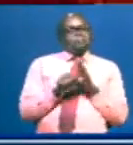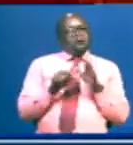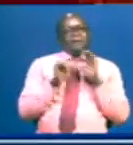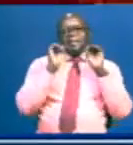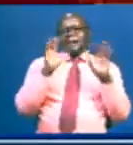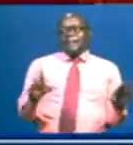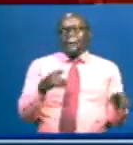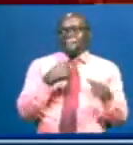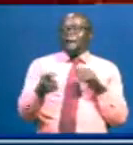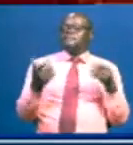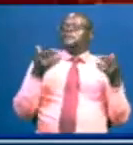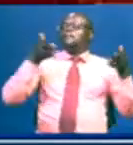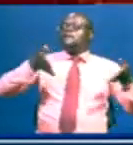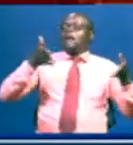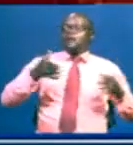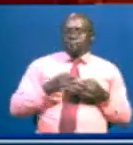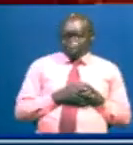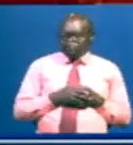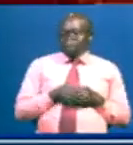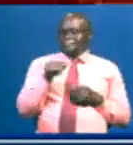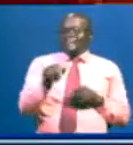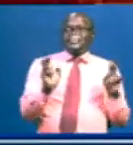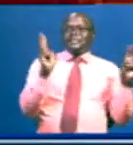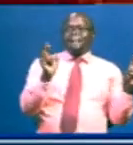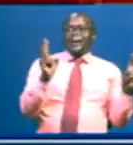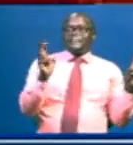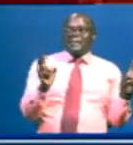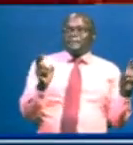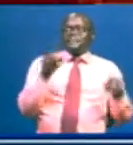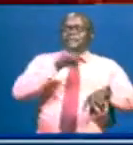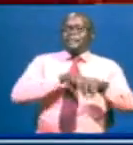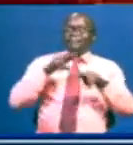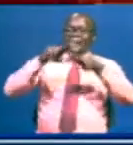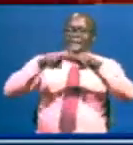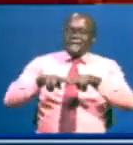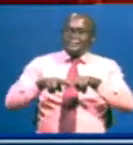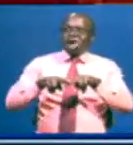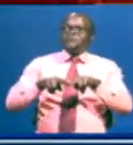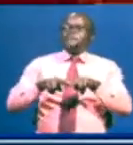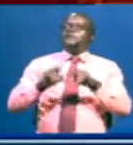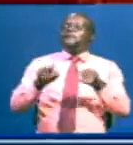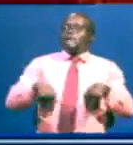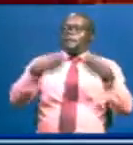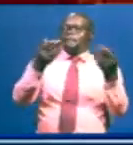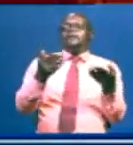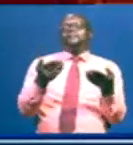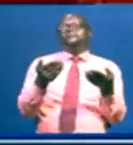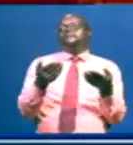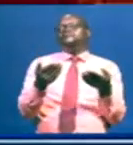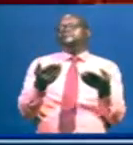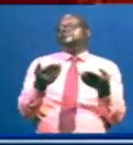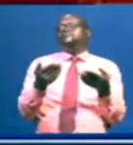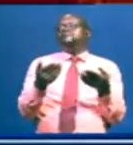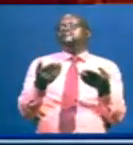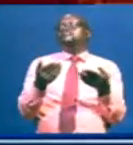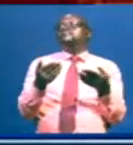But as it is, this is a matter, when I sit here, I will be giving fodder for the people who will go